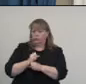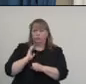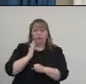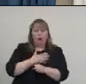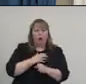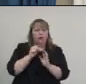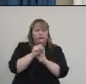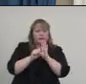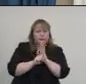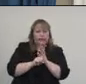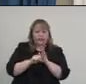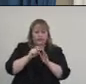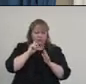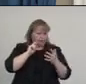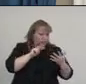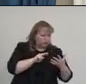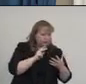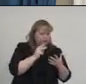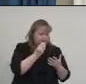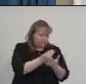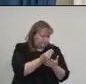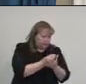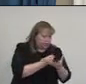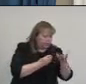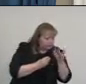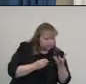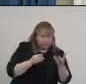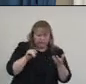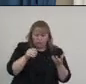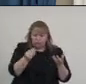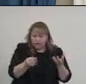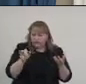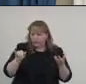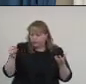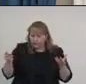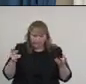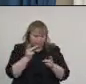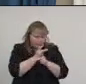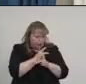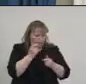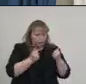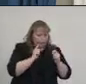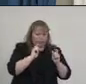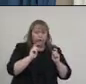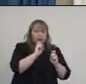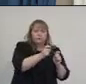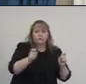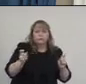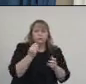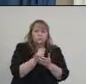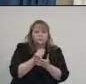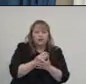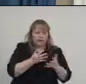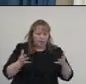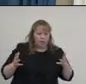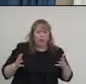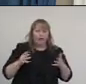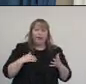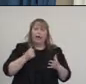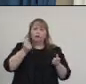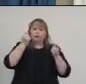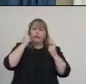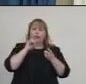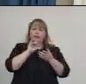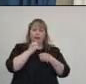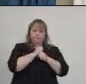state services. That challenge has caught up with us in these unprecedented times, confronting an overwhelming demand for service. But this